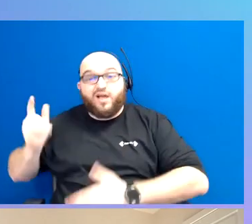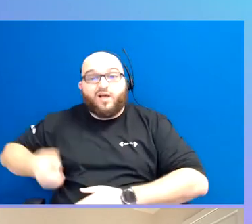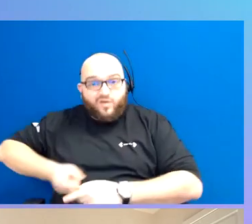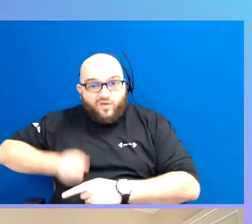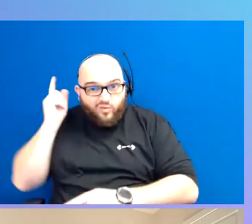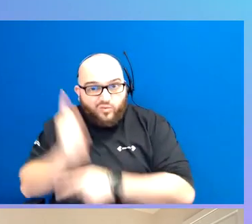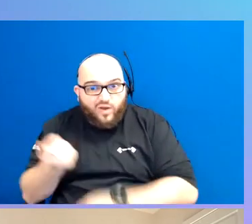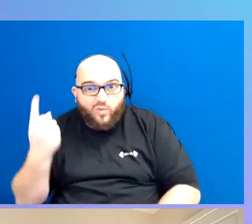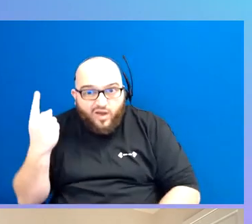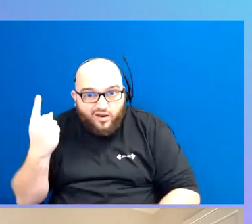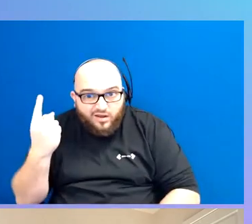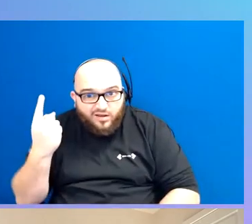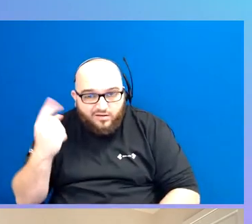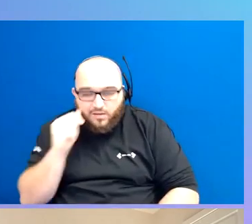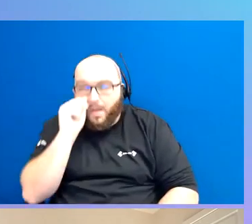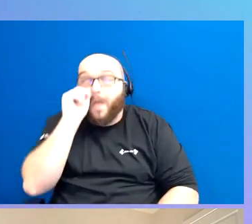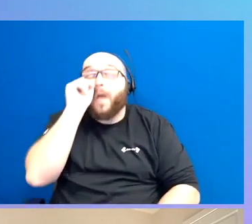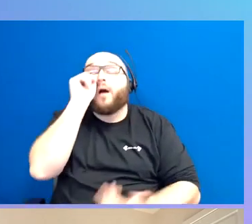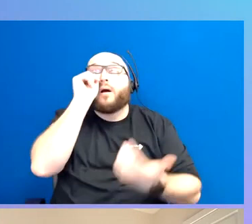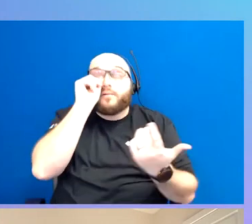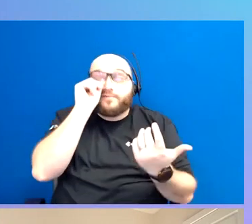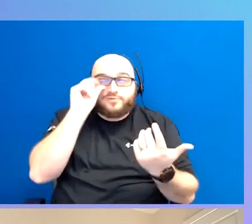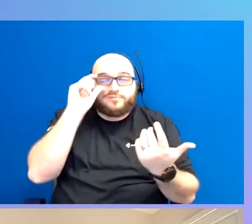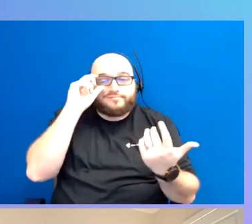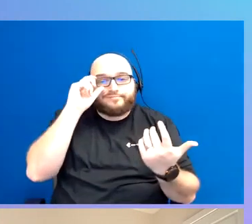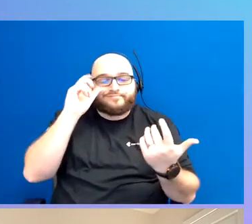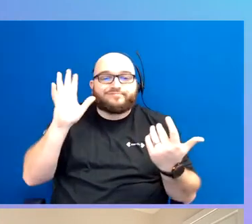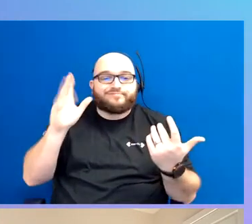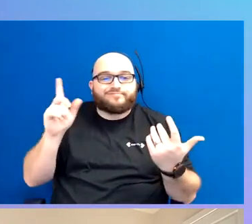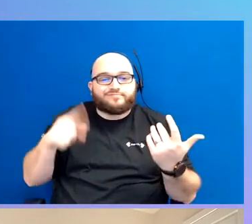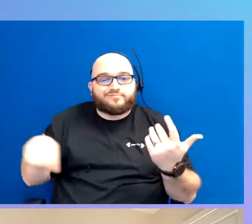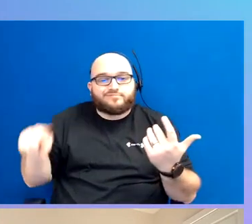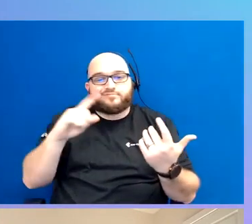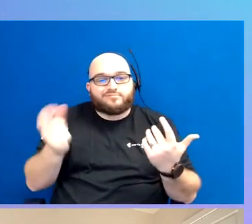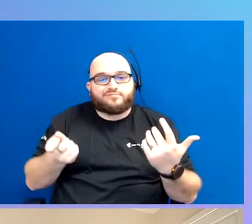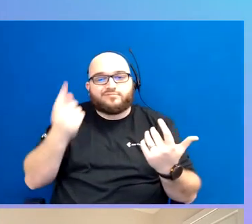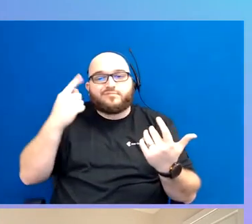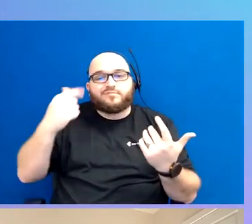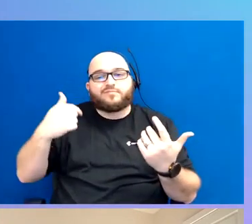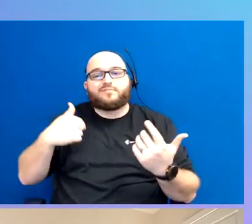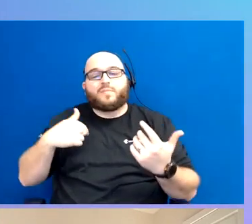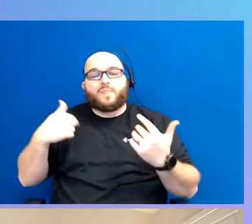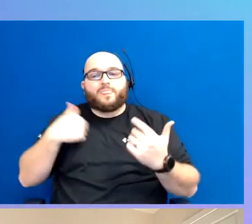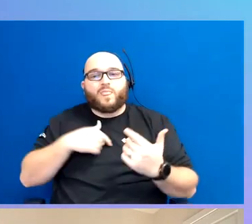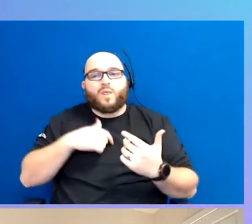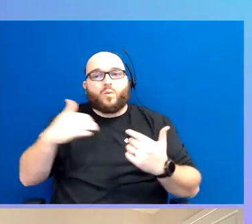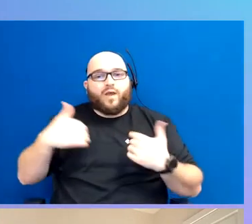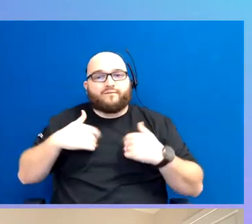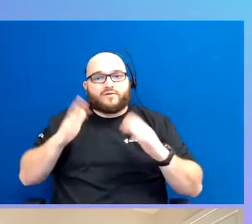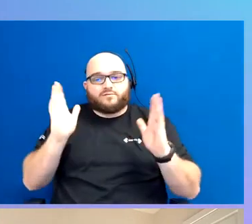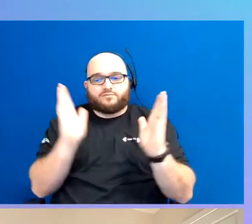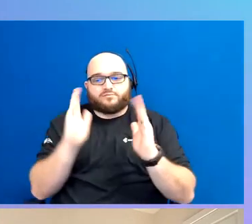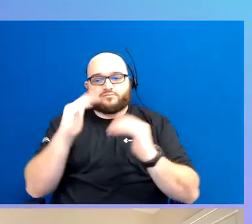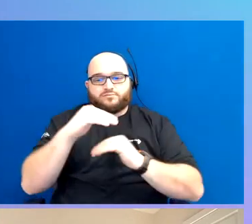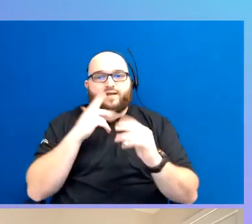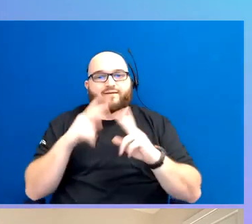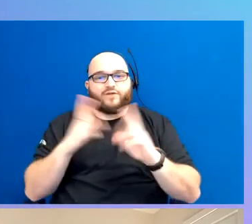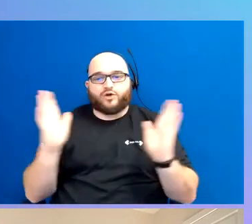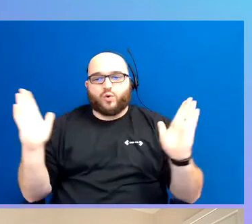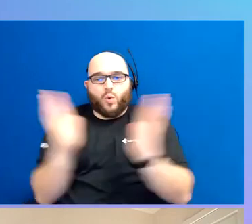one. So, clickable controls which are placed in very close